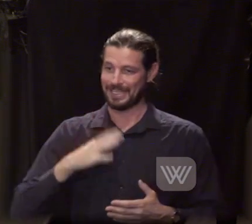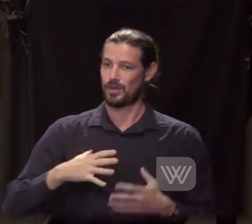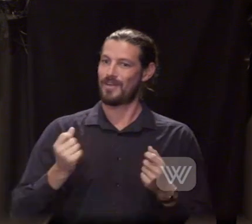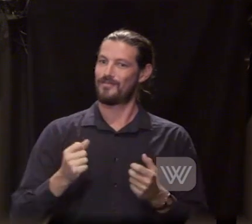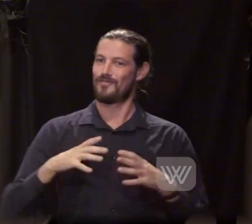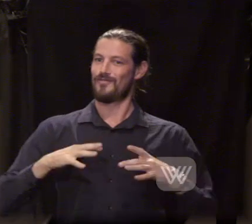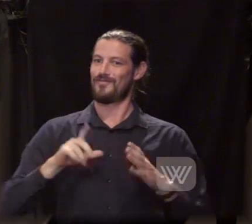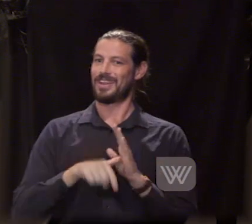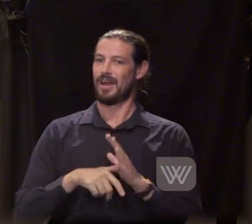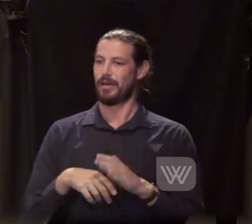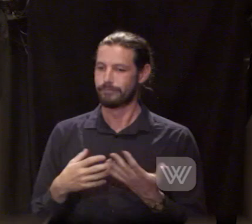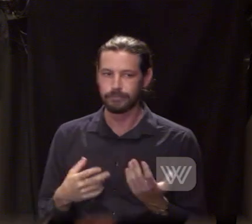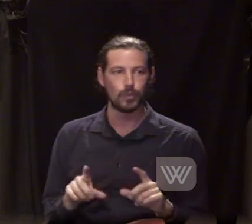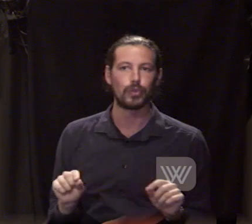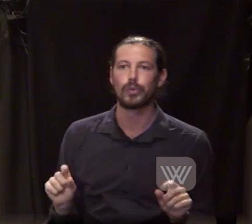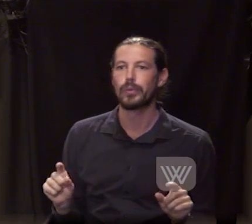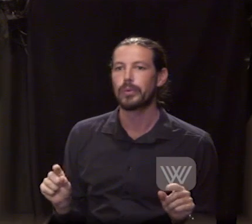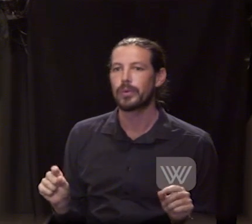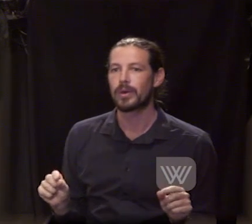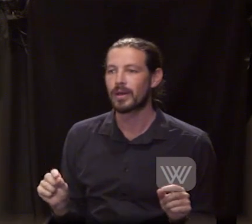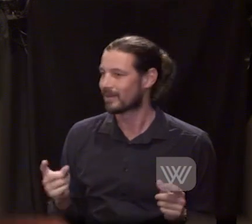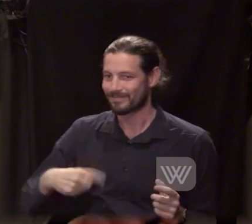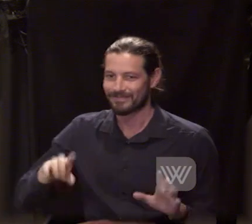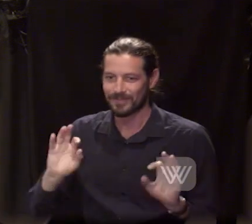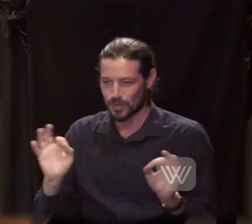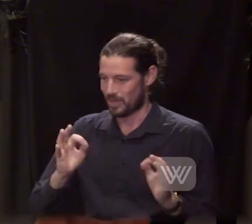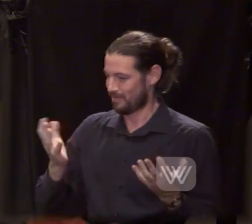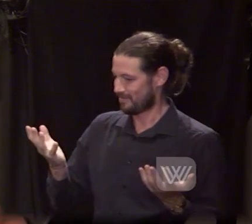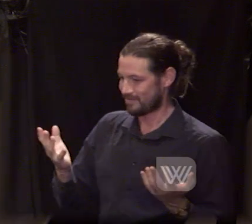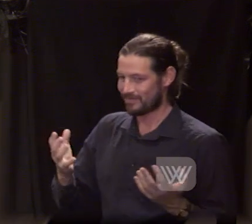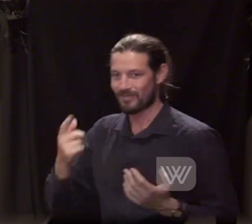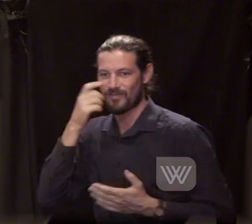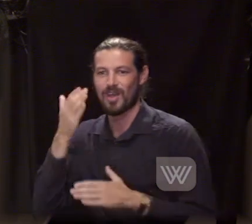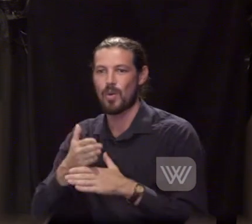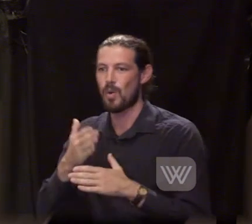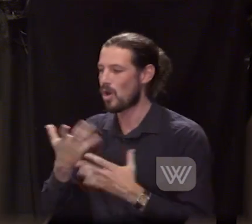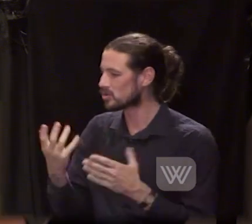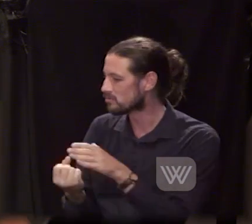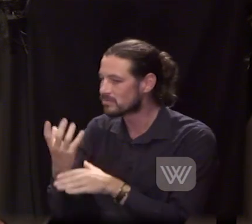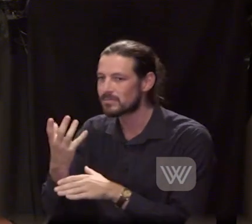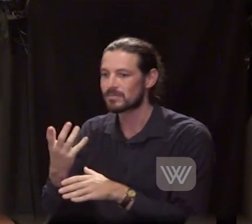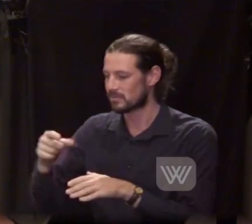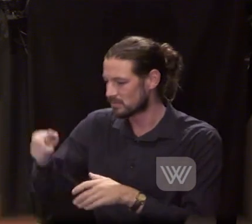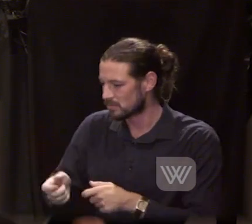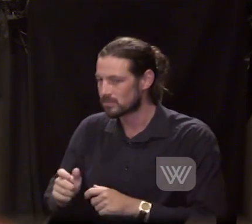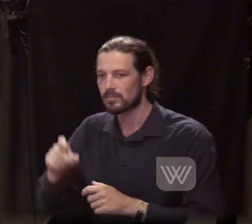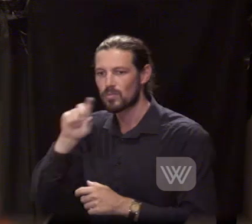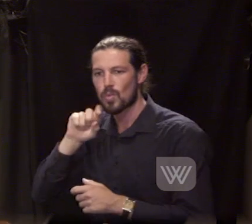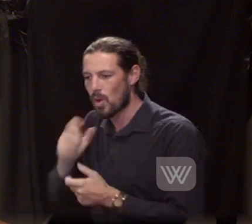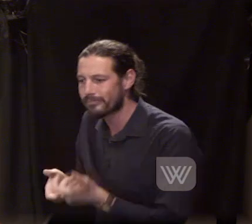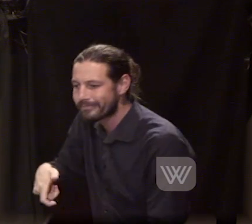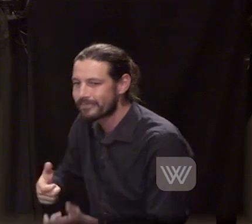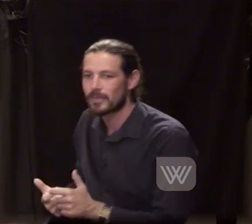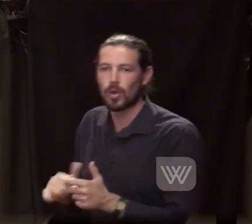other ways to stream movies. And so we just found work to do. So we were growing plants or watering them. And every one of us was kind of coming and